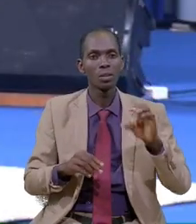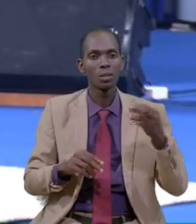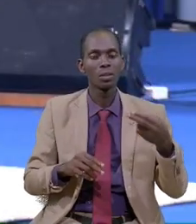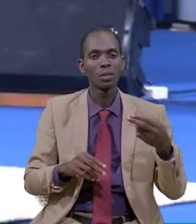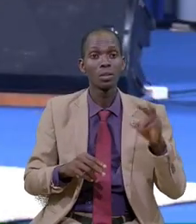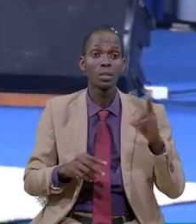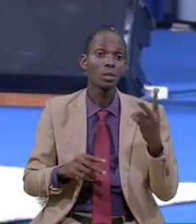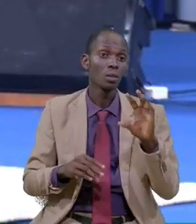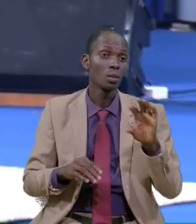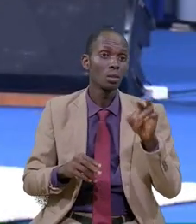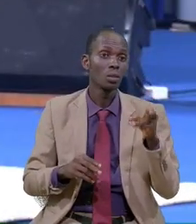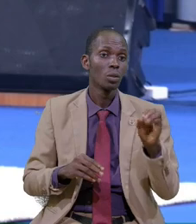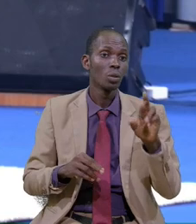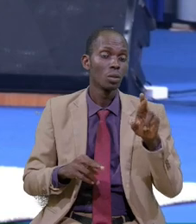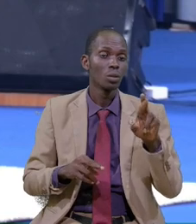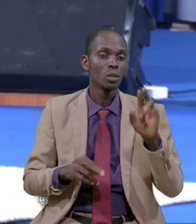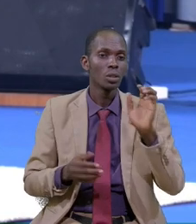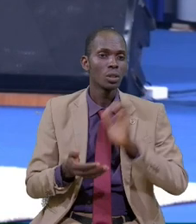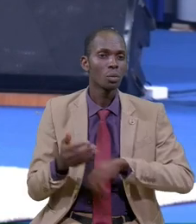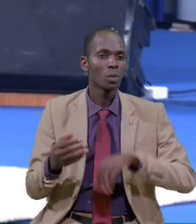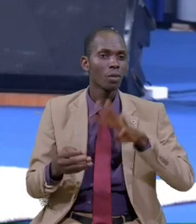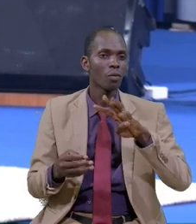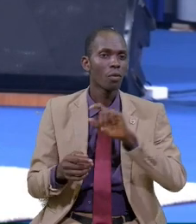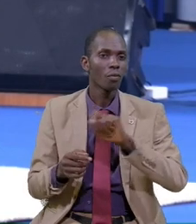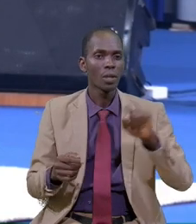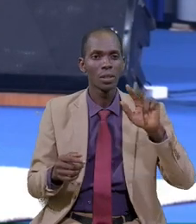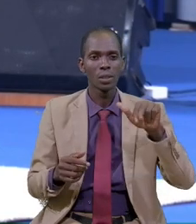4, verse 13. 2 Corinthians 4, 13.